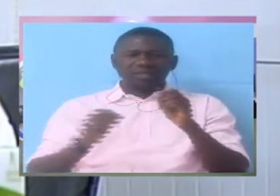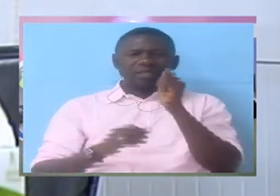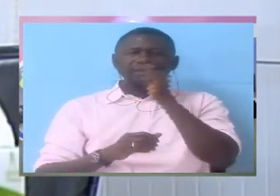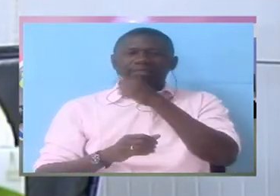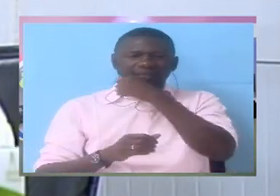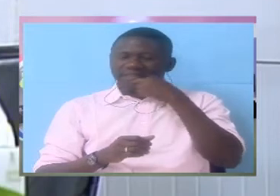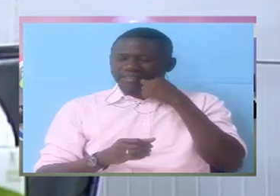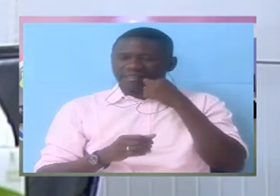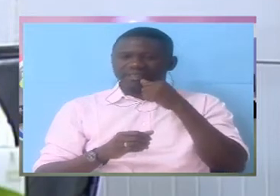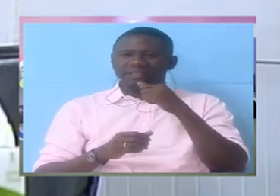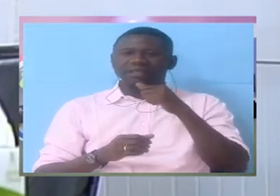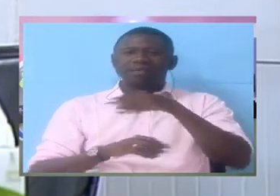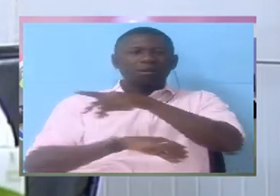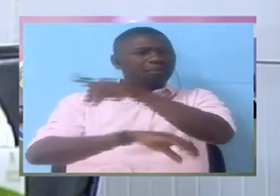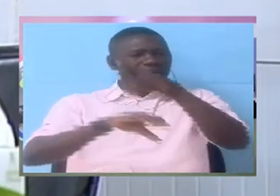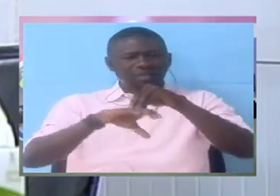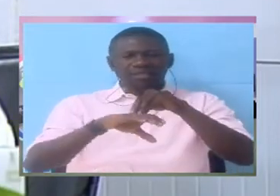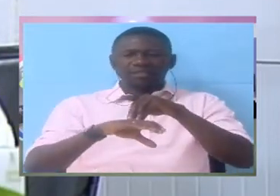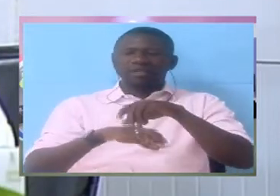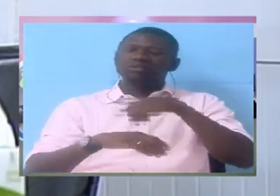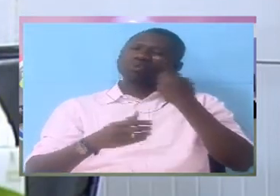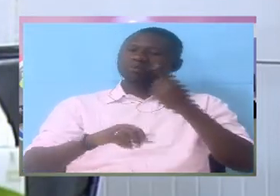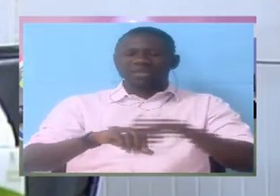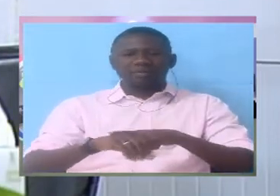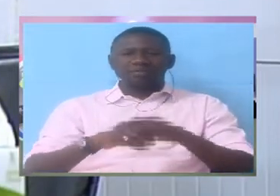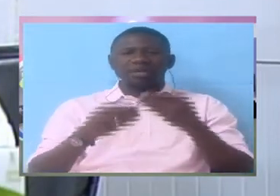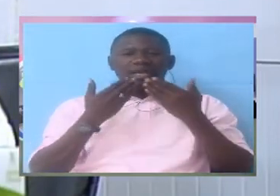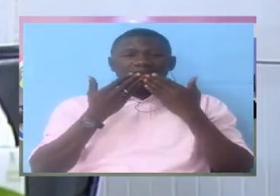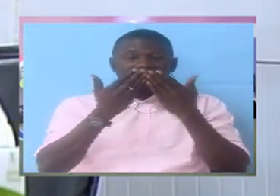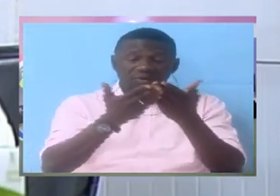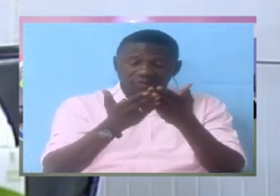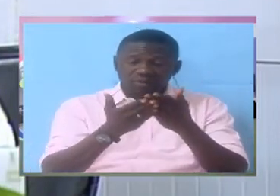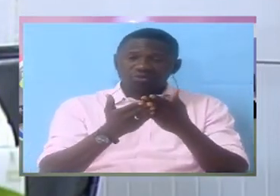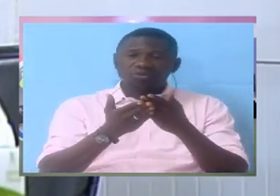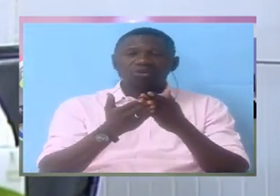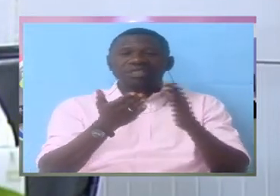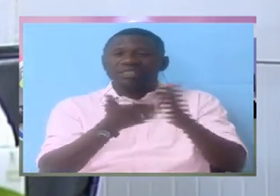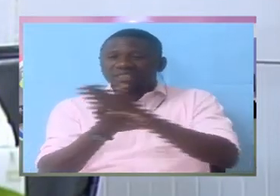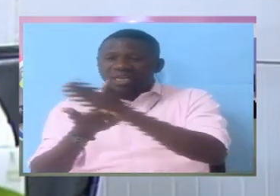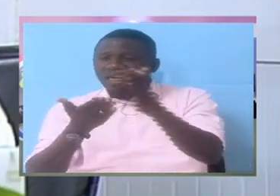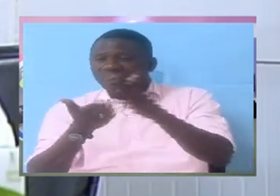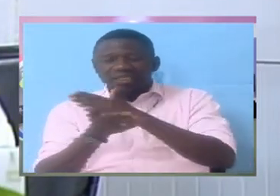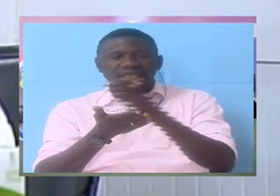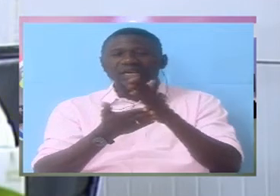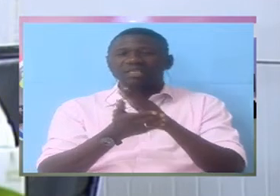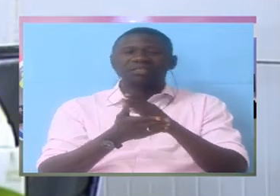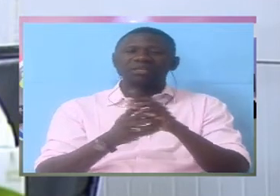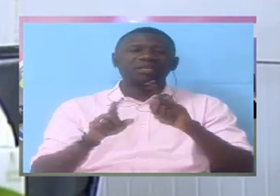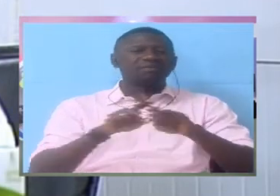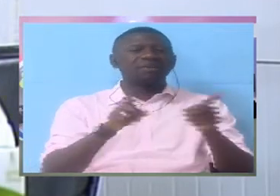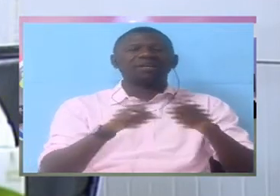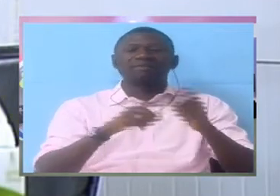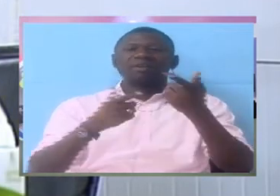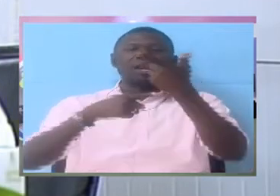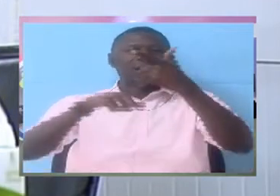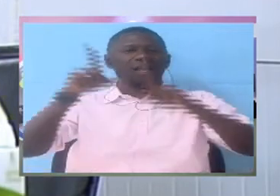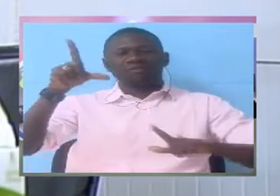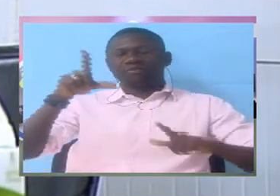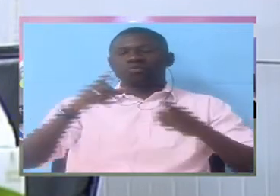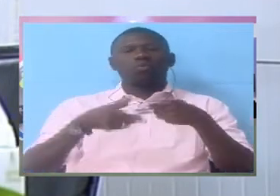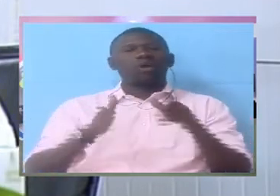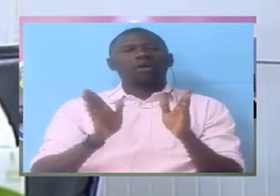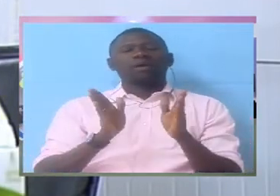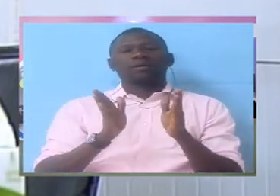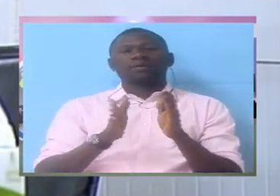levels kullo do ku bunda mo dinkralti dama ya lonko kibaro lu kata nyamin